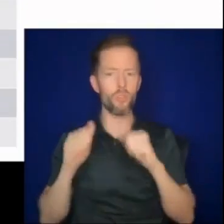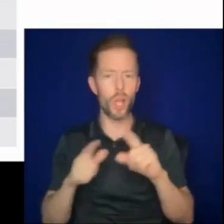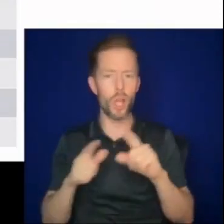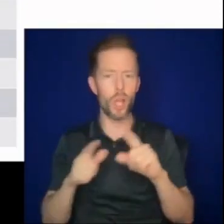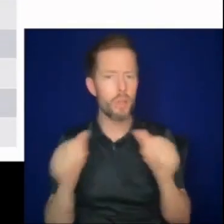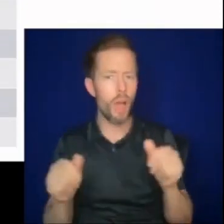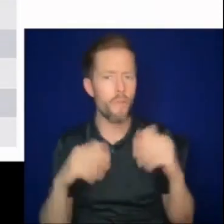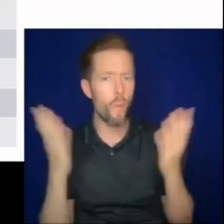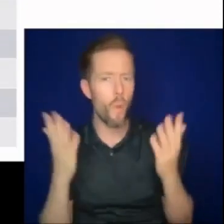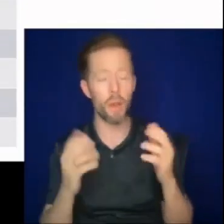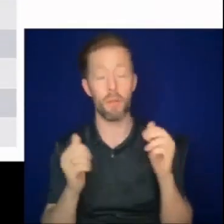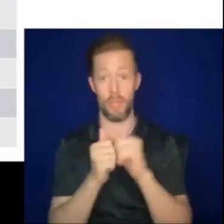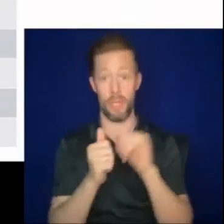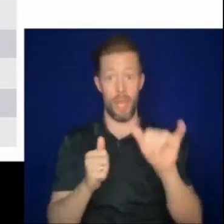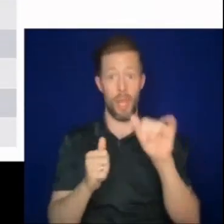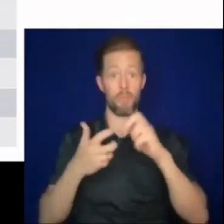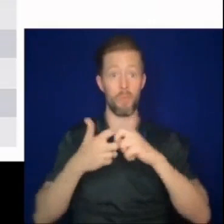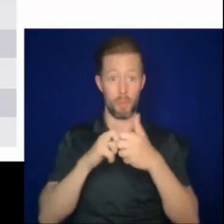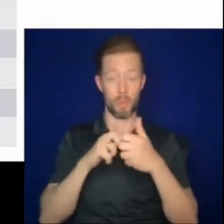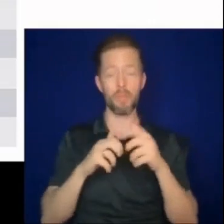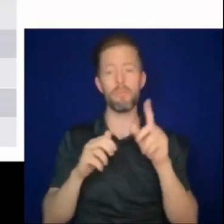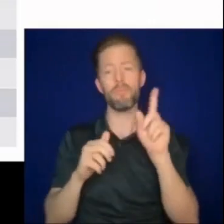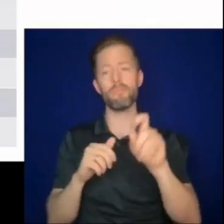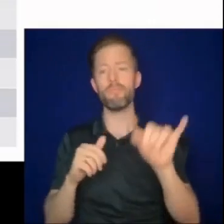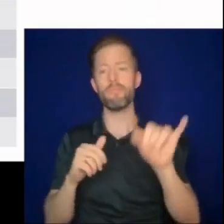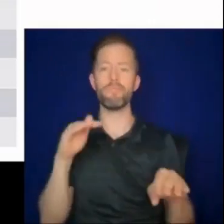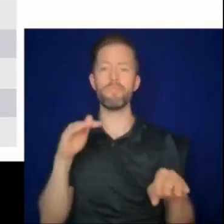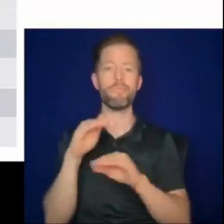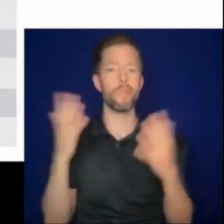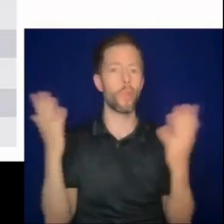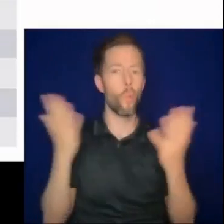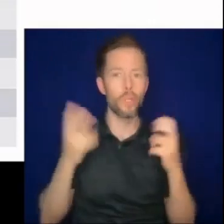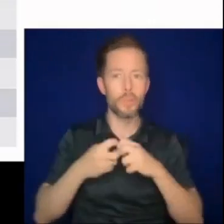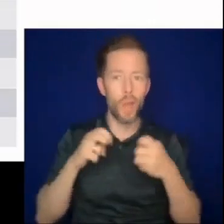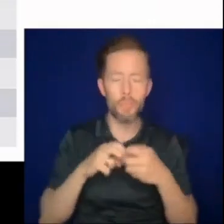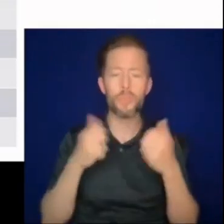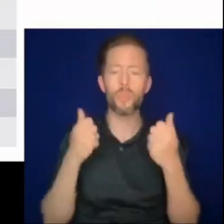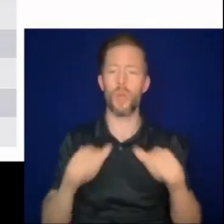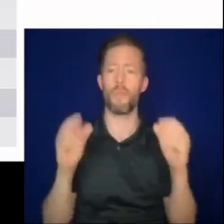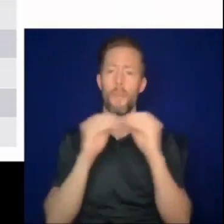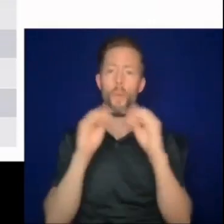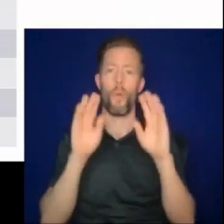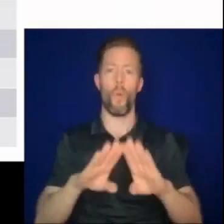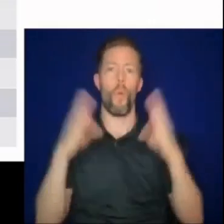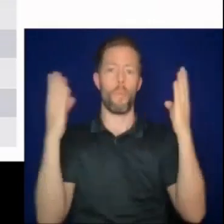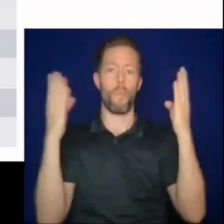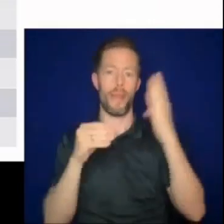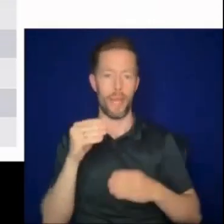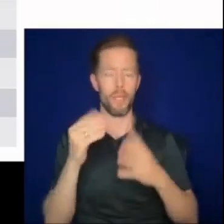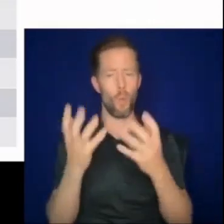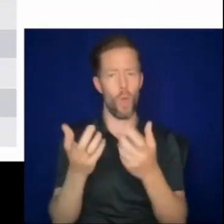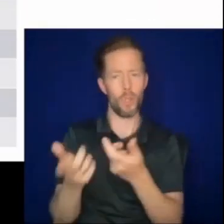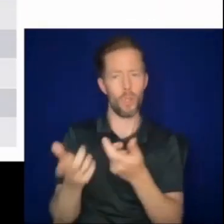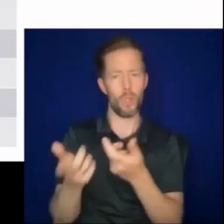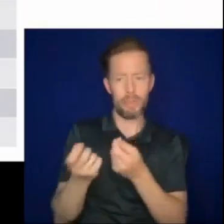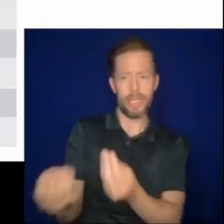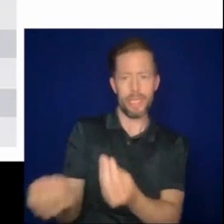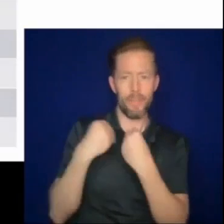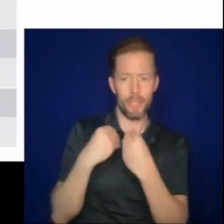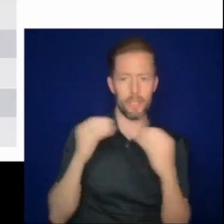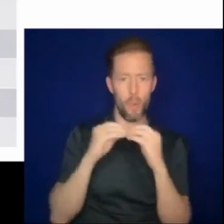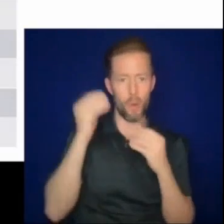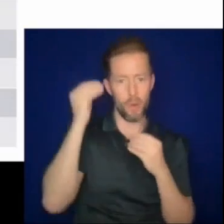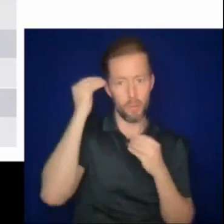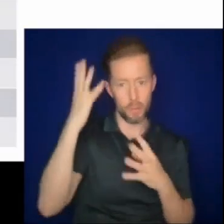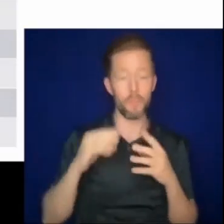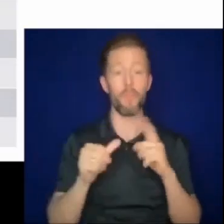trying to solve? And so with that problem, we could ask questions like just basically, what is a problem? Trying to be more open-ended, trying to get them to